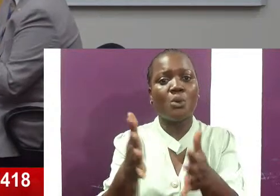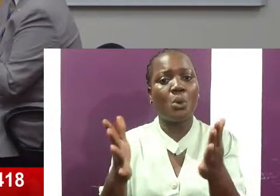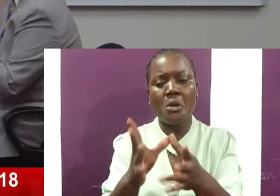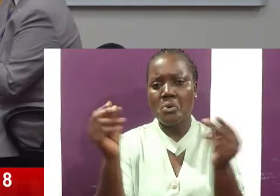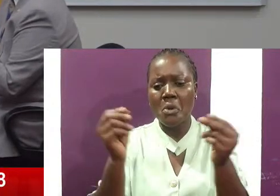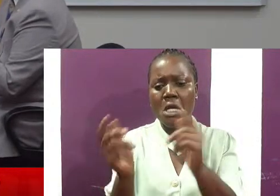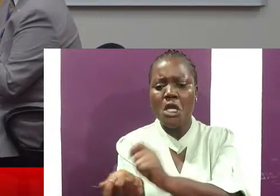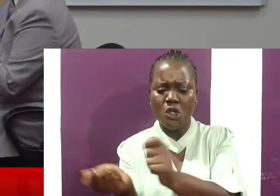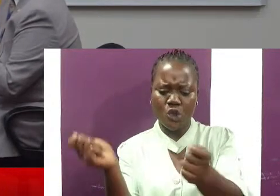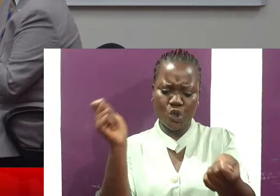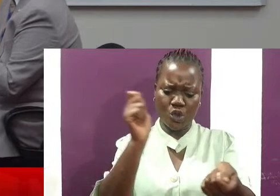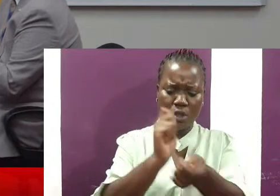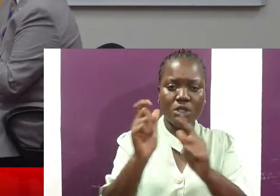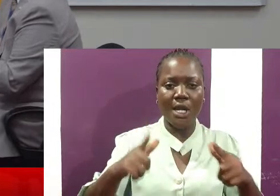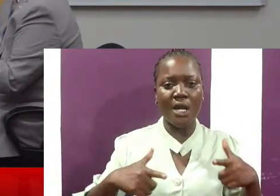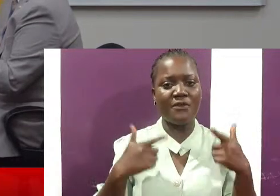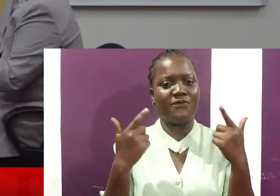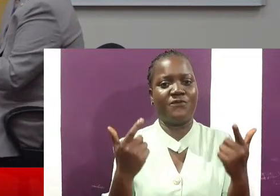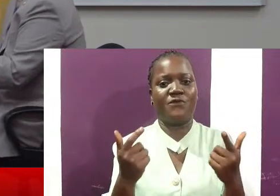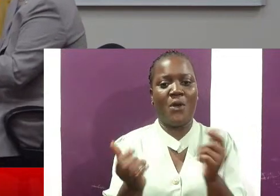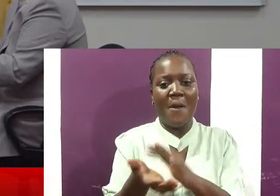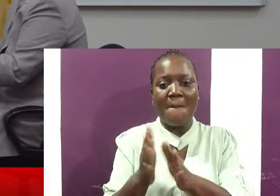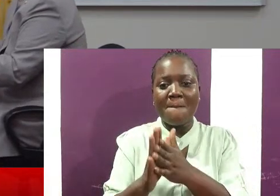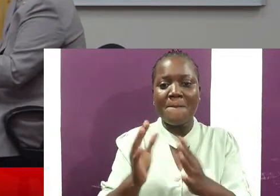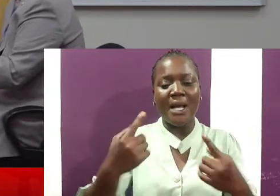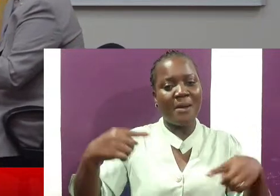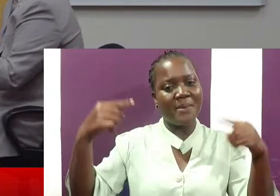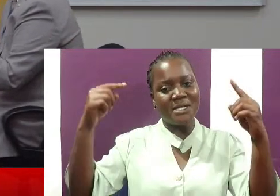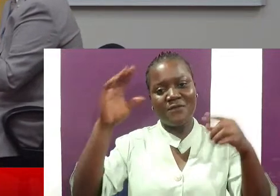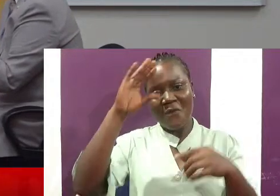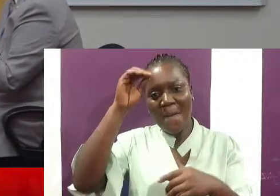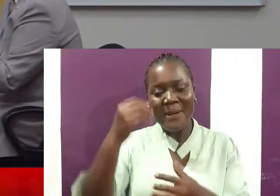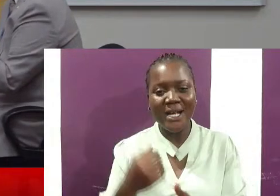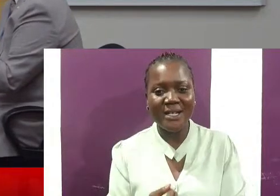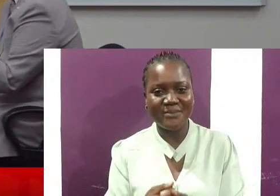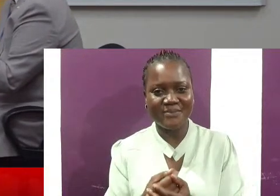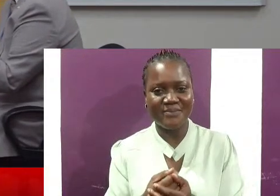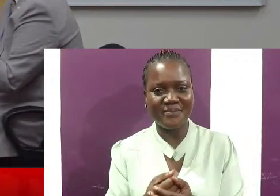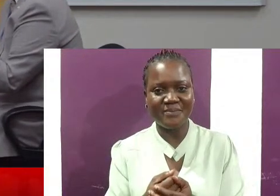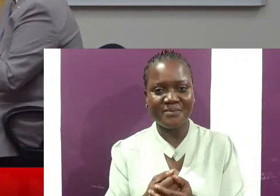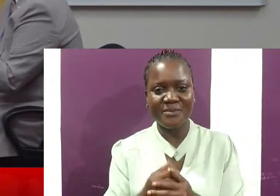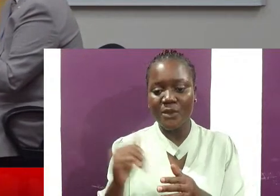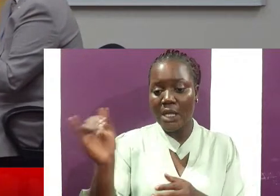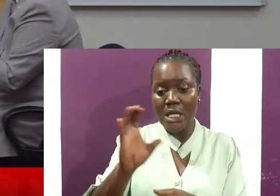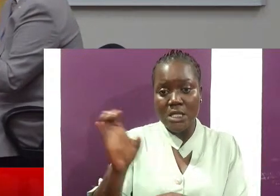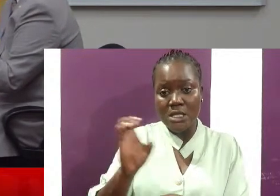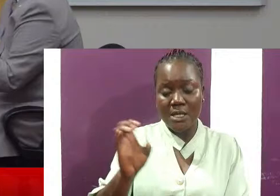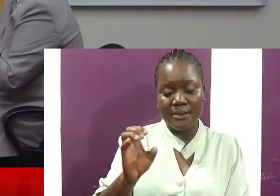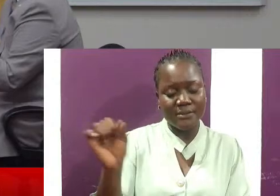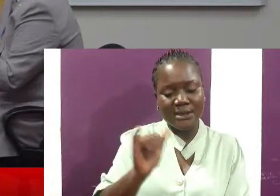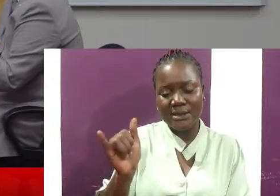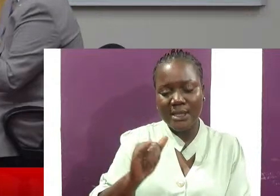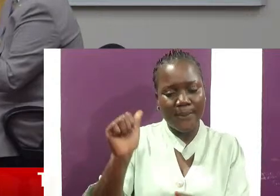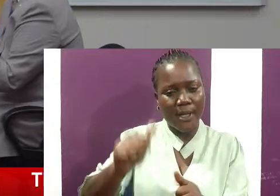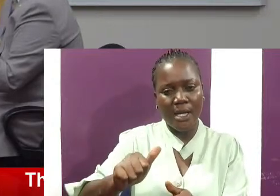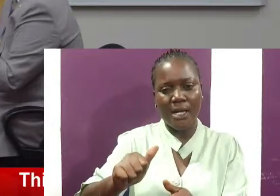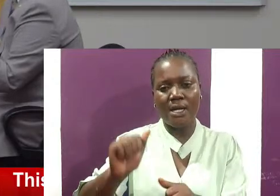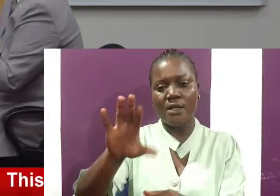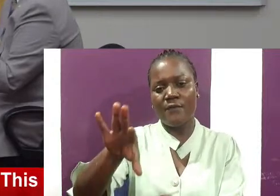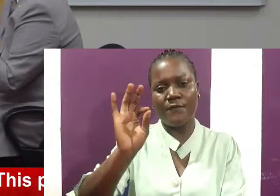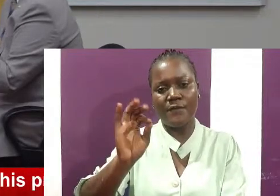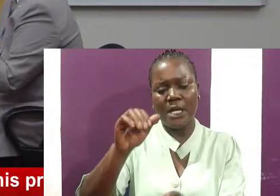living like the New Testament Christians were living. Mm-hmm. And in fact, the very first thing you find in Acts chapter 8 and Acts chapter 9,